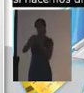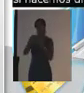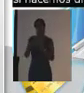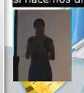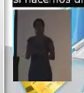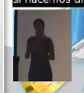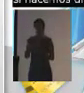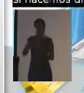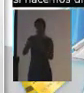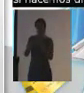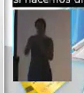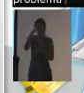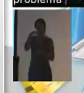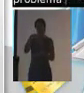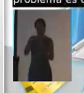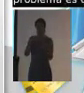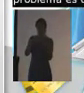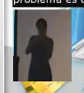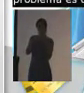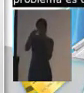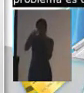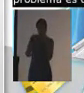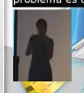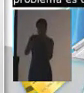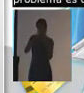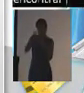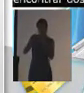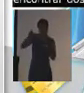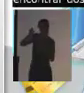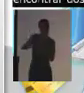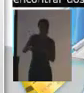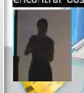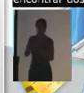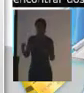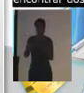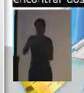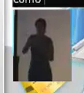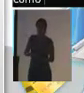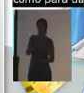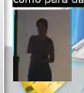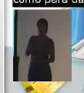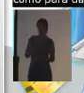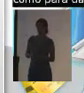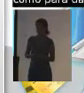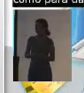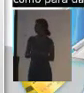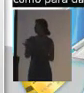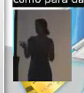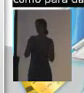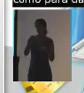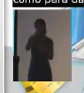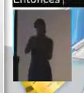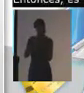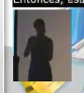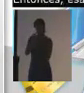random factor, we will not be able to find 2 parents that are good enough so that they can take a step without